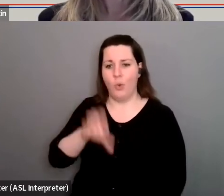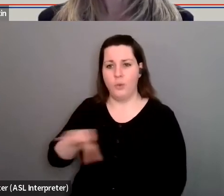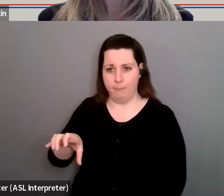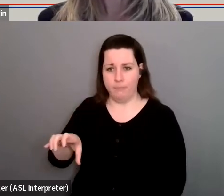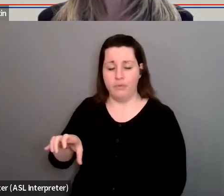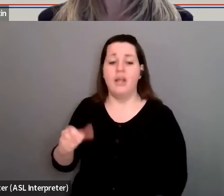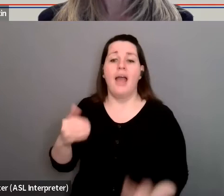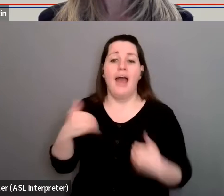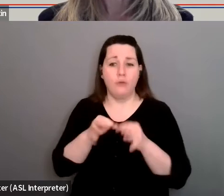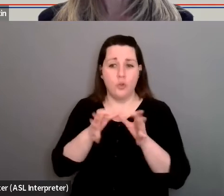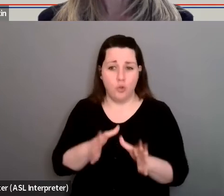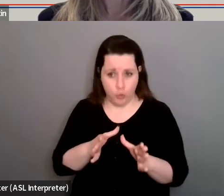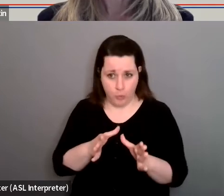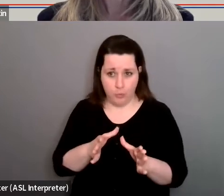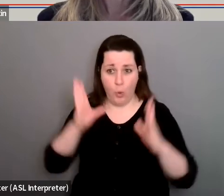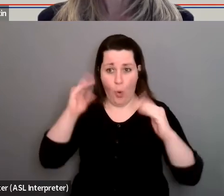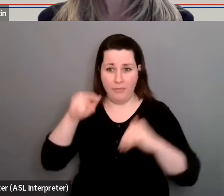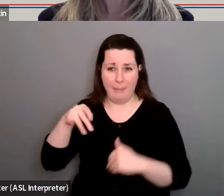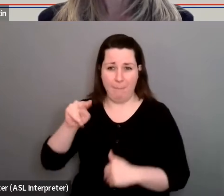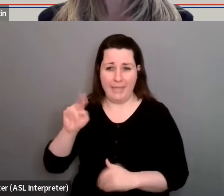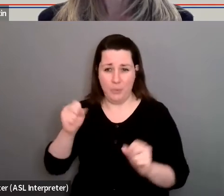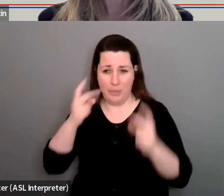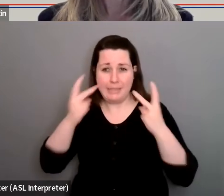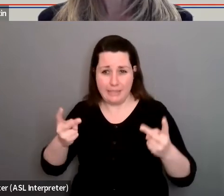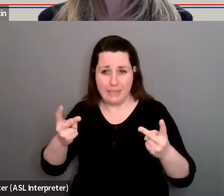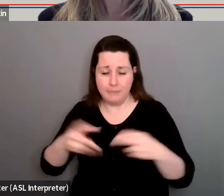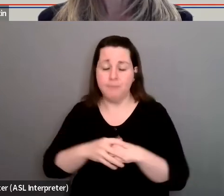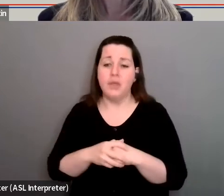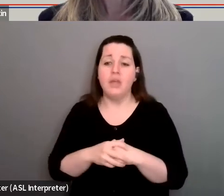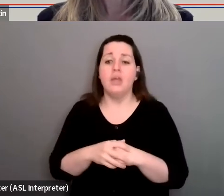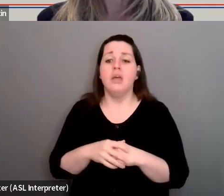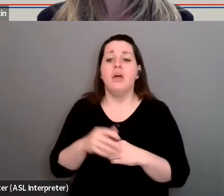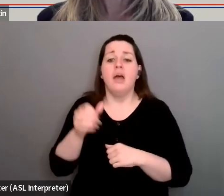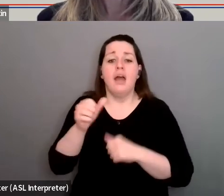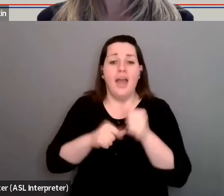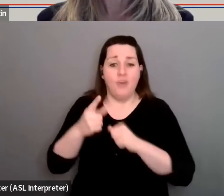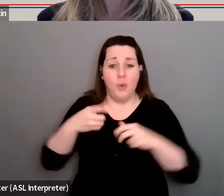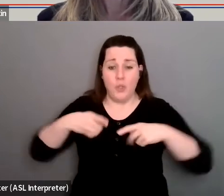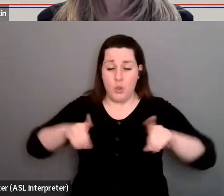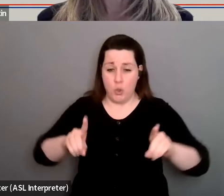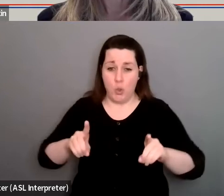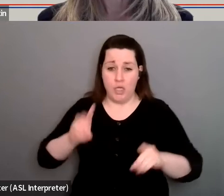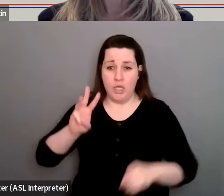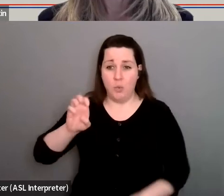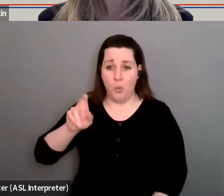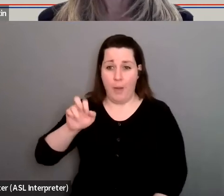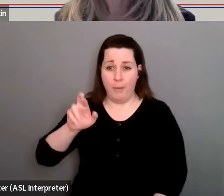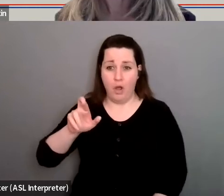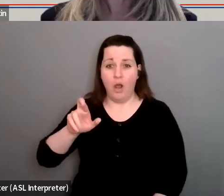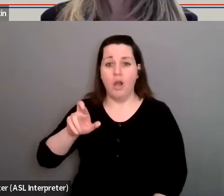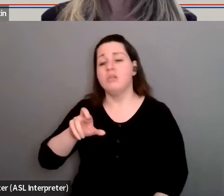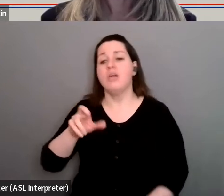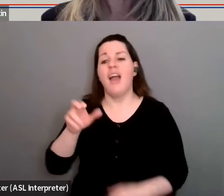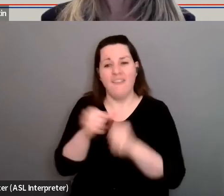have an interpreter that hopefully is pinned for you to be able to see. Everybody during the webinar, besides the speakers, will be on